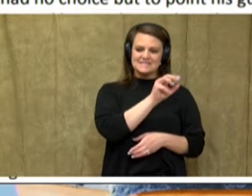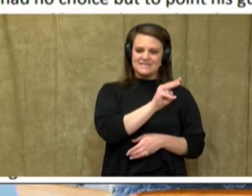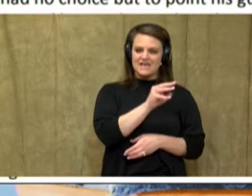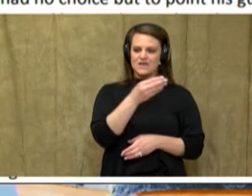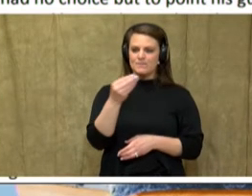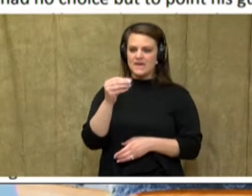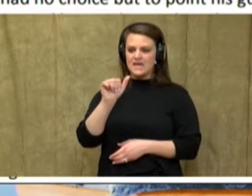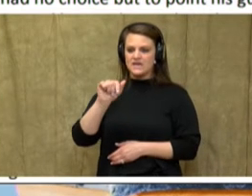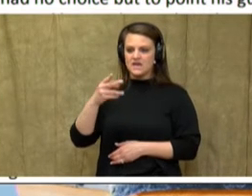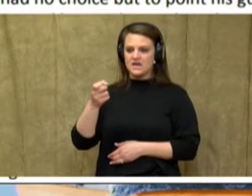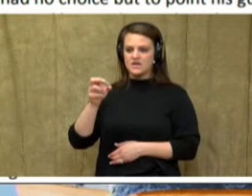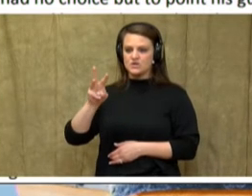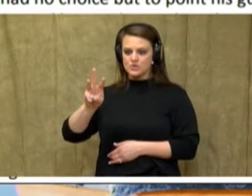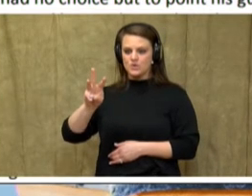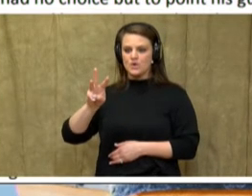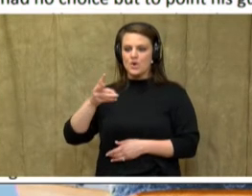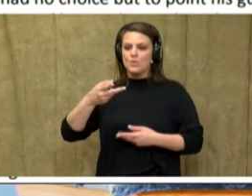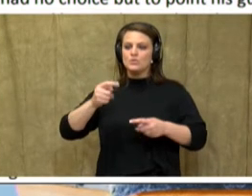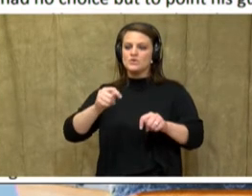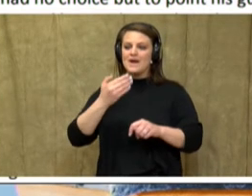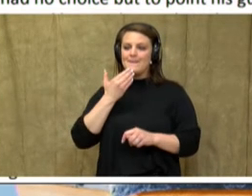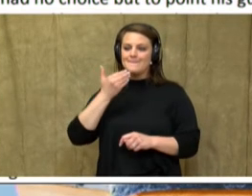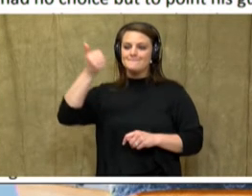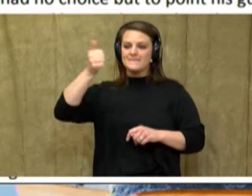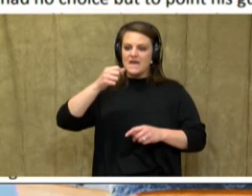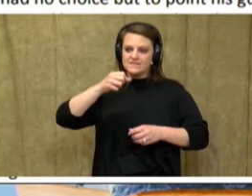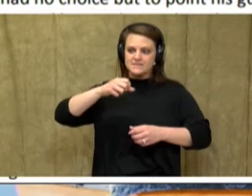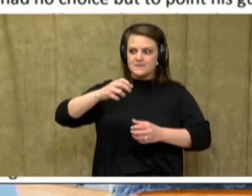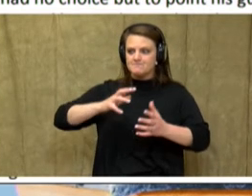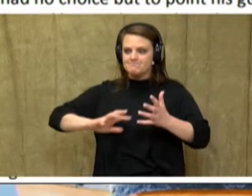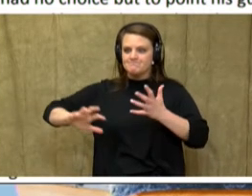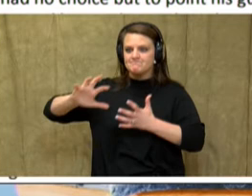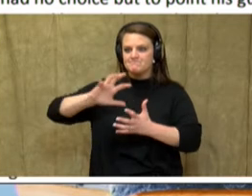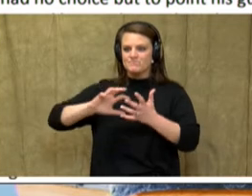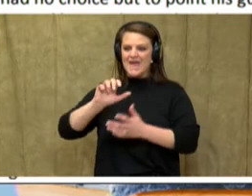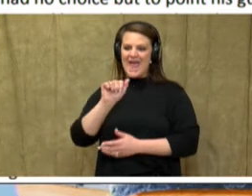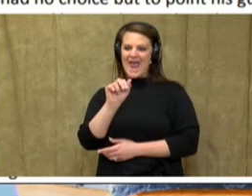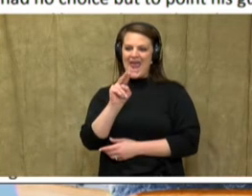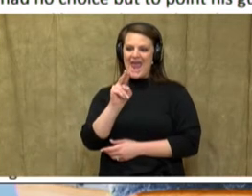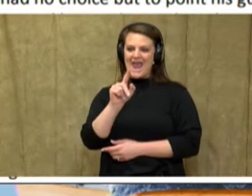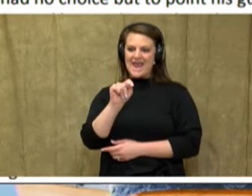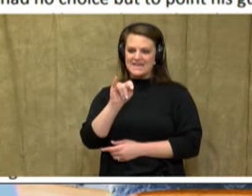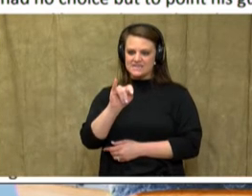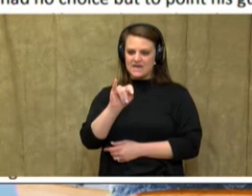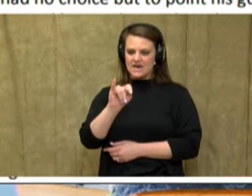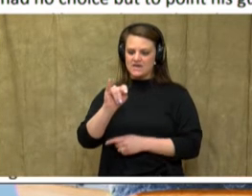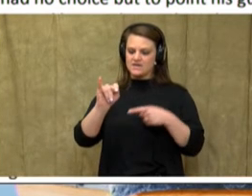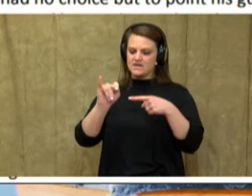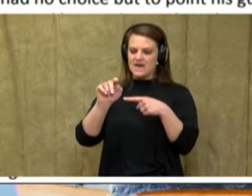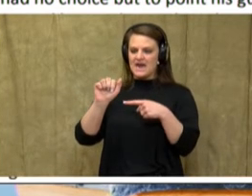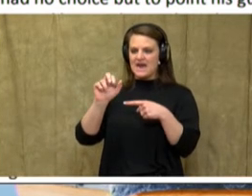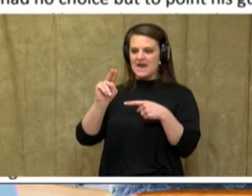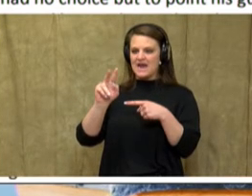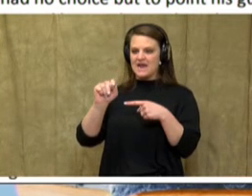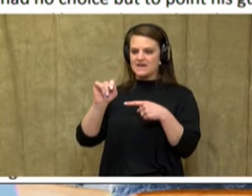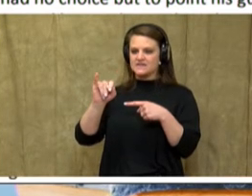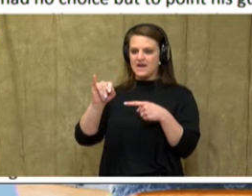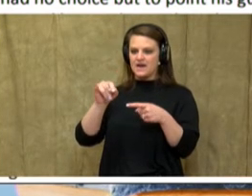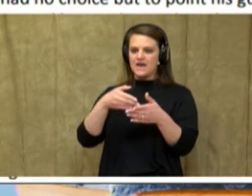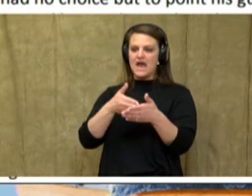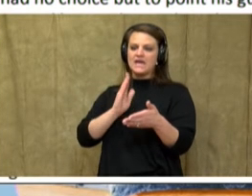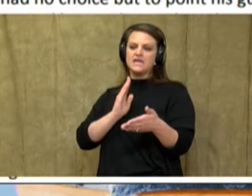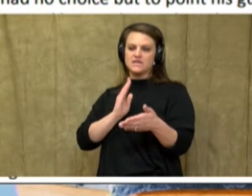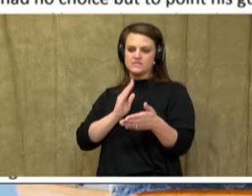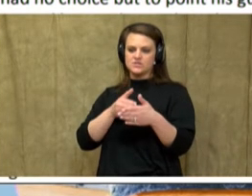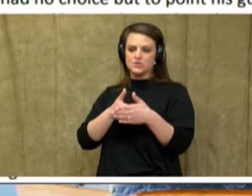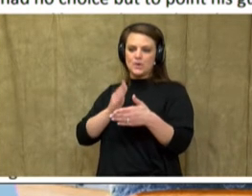trying the best to stir up anti-British feelings. Now remember, we studied anti, it means against, so against